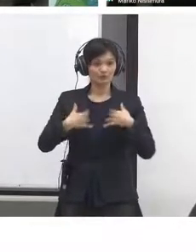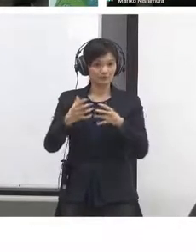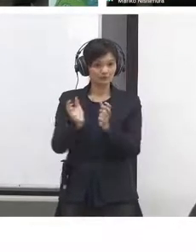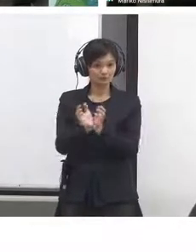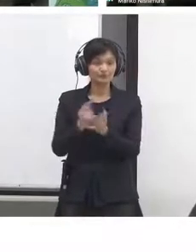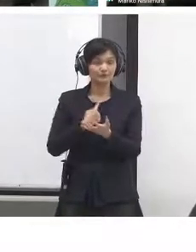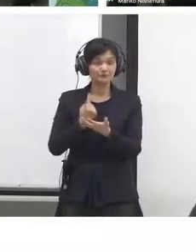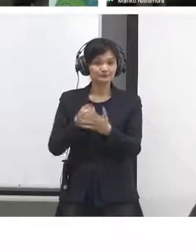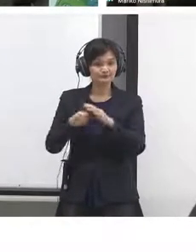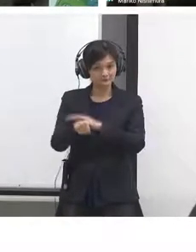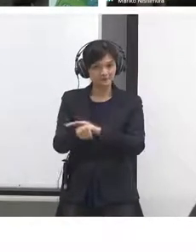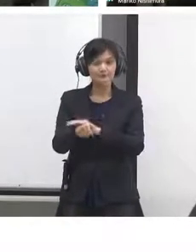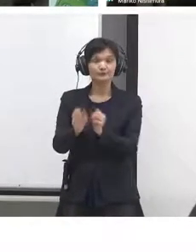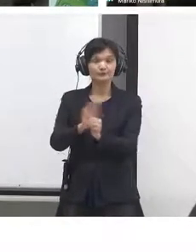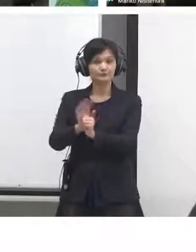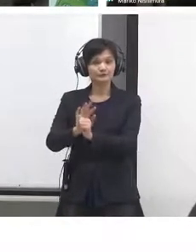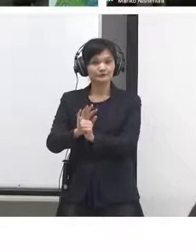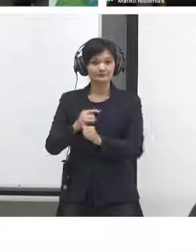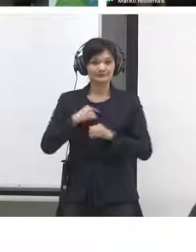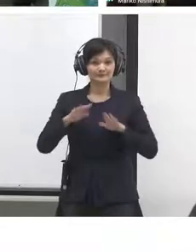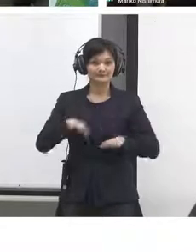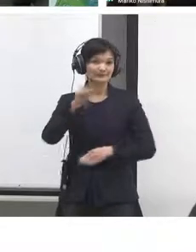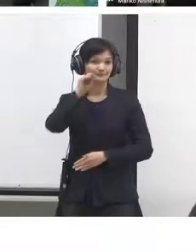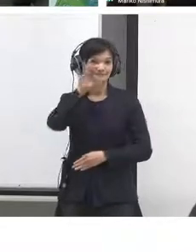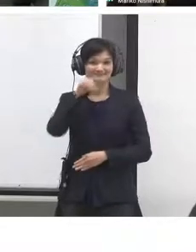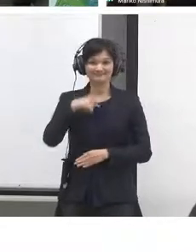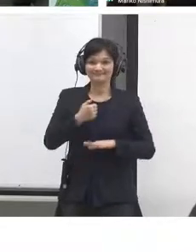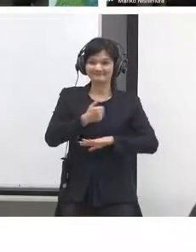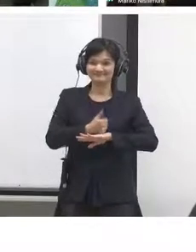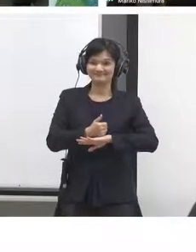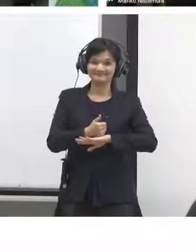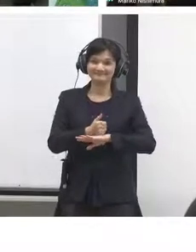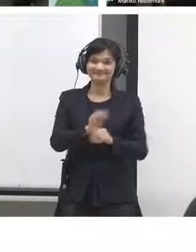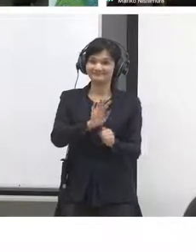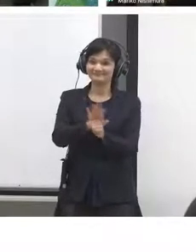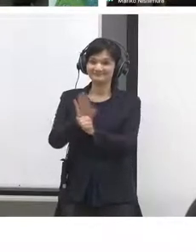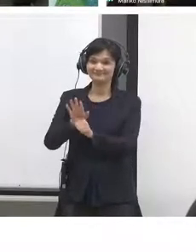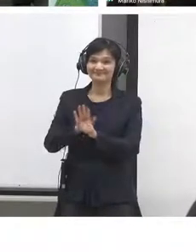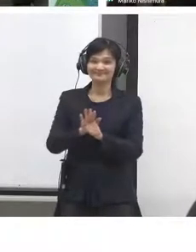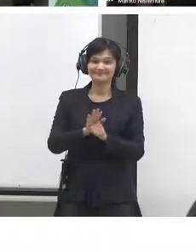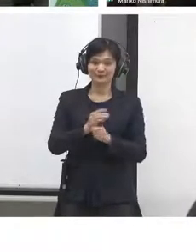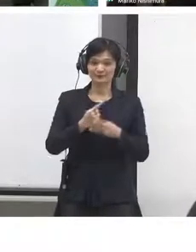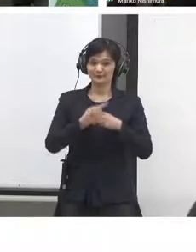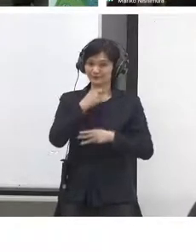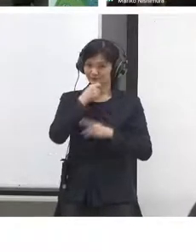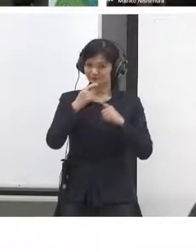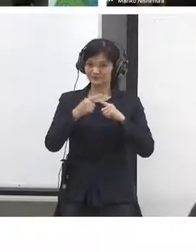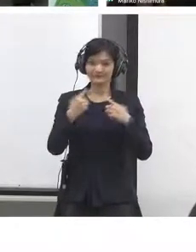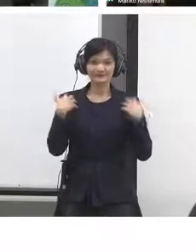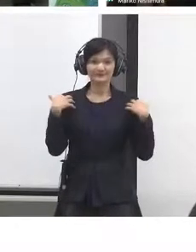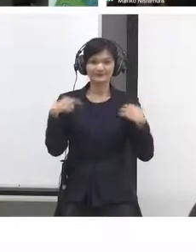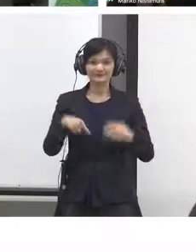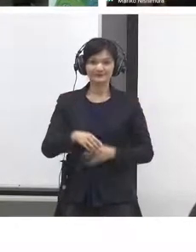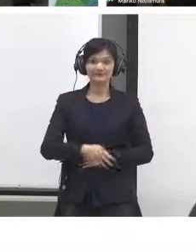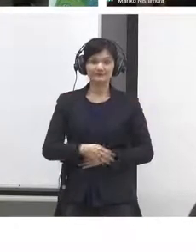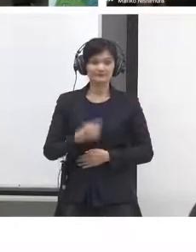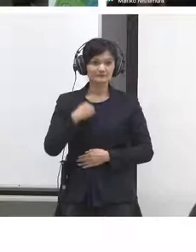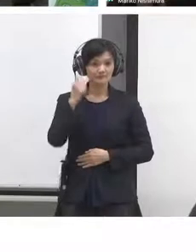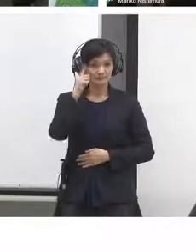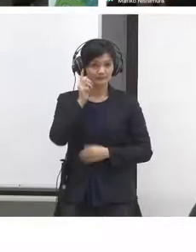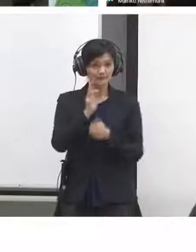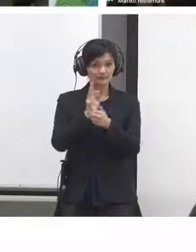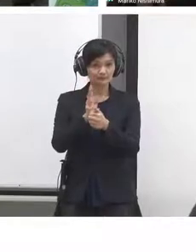my honor to be here as a moderator. And so what I want to ask is, because I know